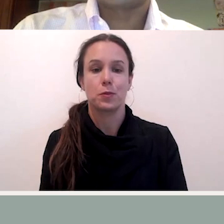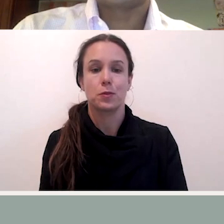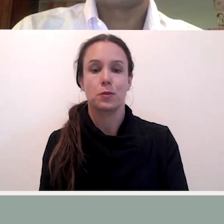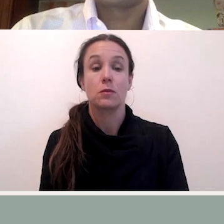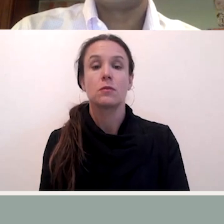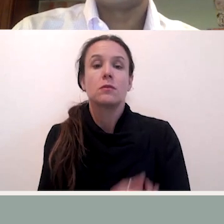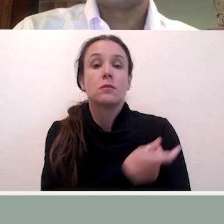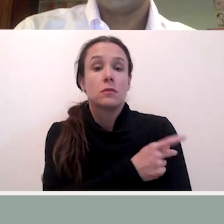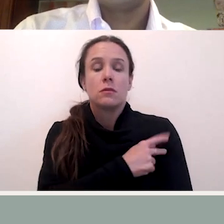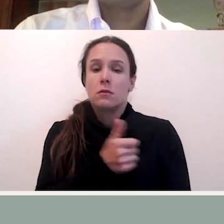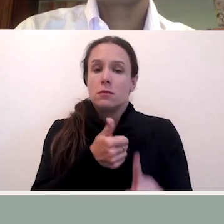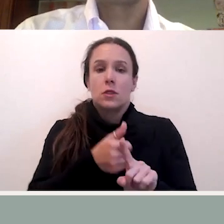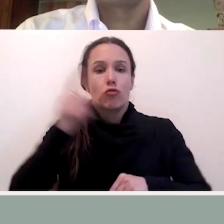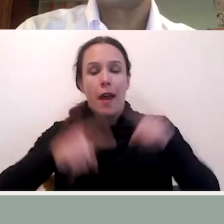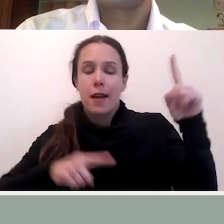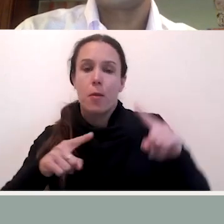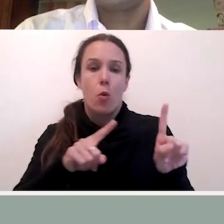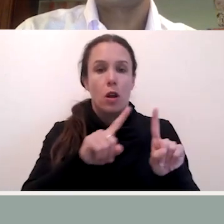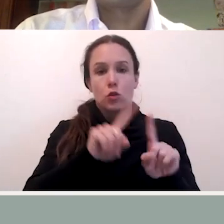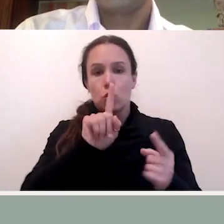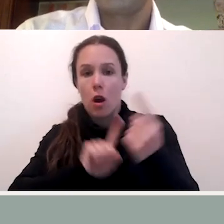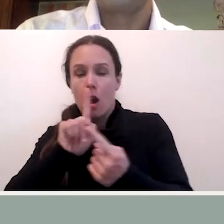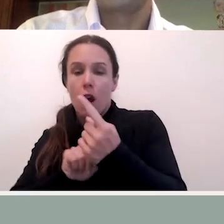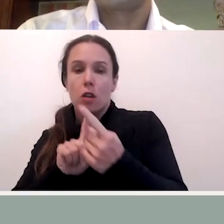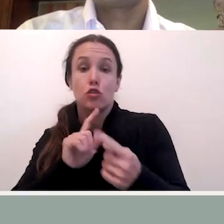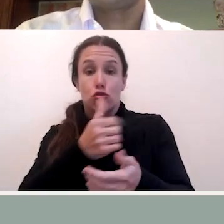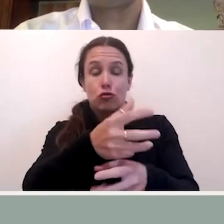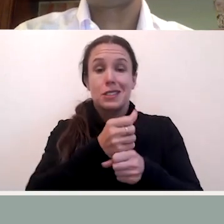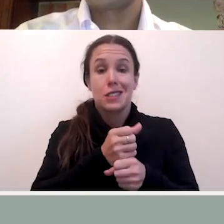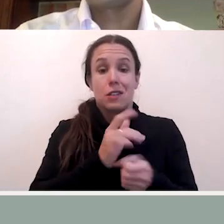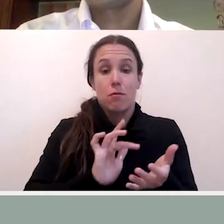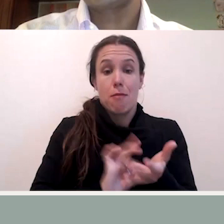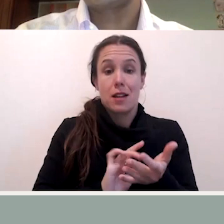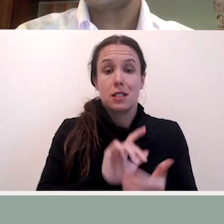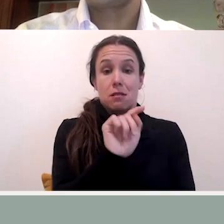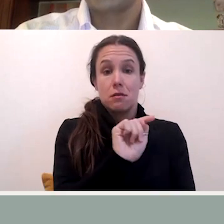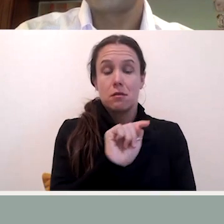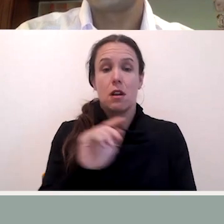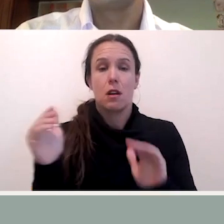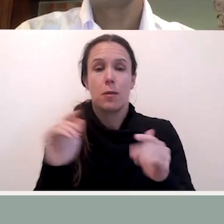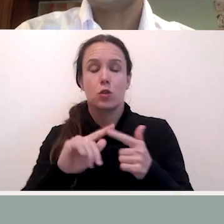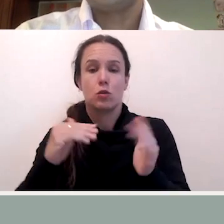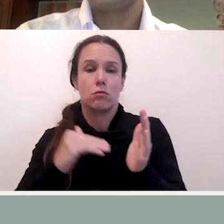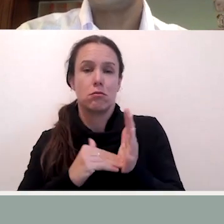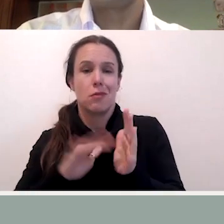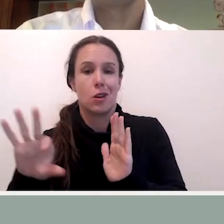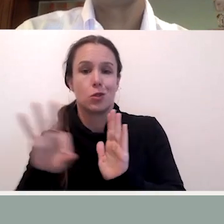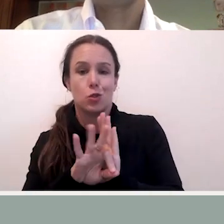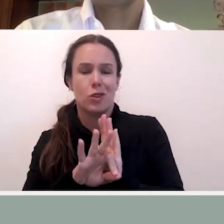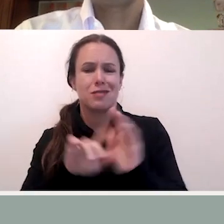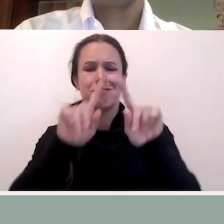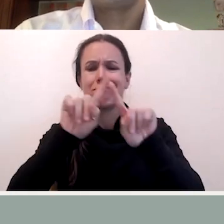Patients were randomized 1-to-1 to receive Trodelvy versus physician choice, capecitabine,